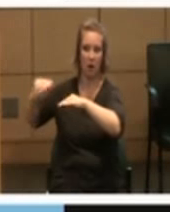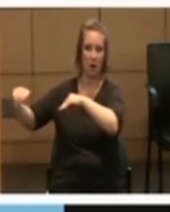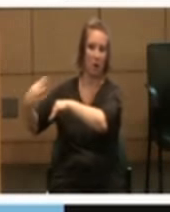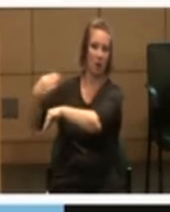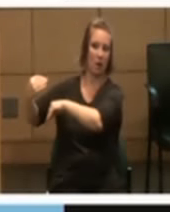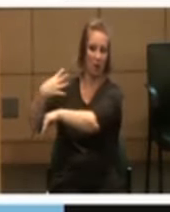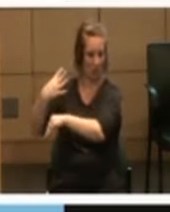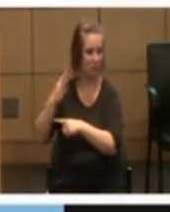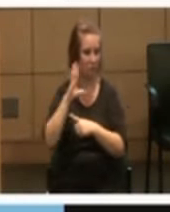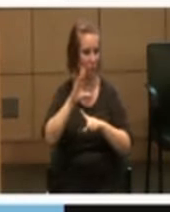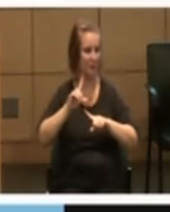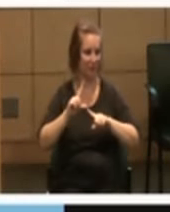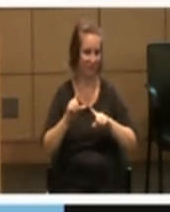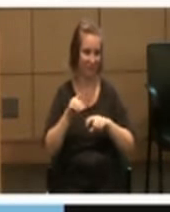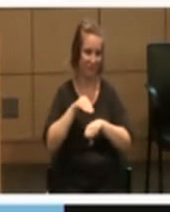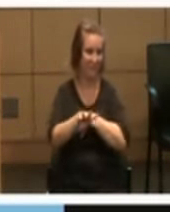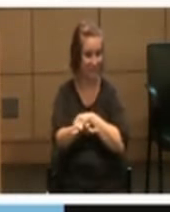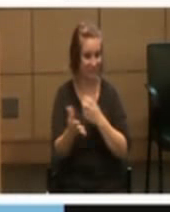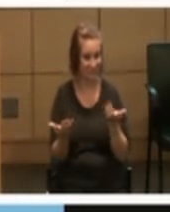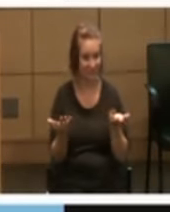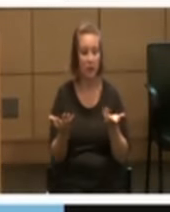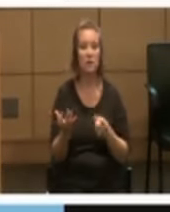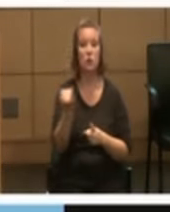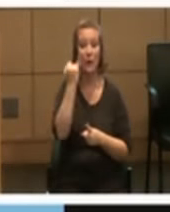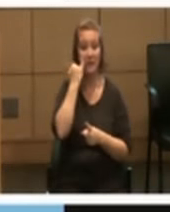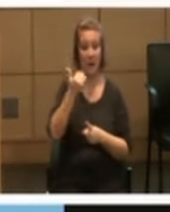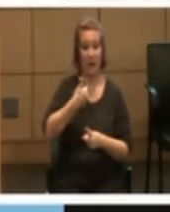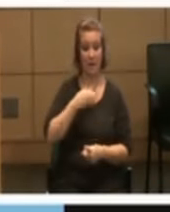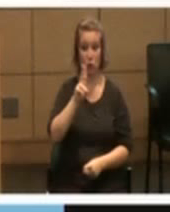because we typically advise that if a child has a